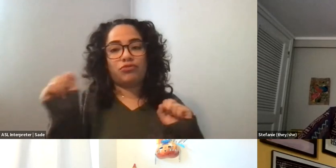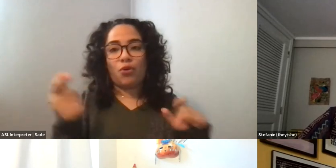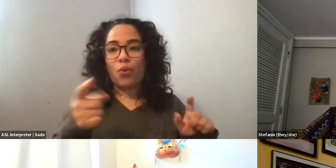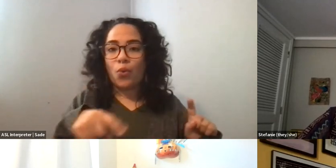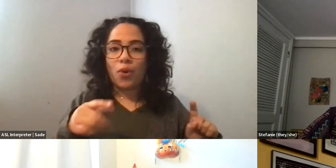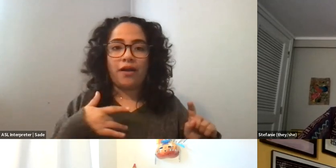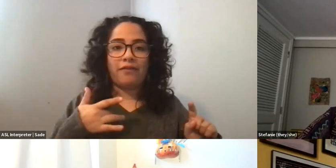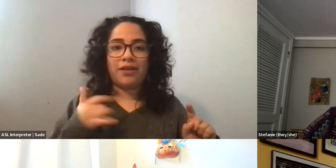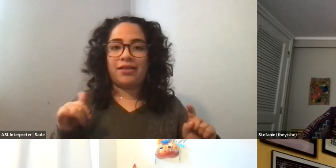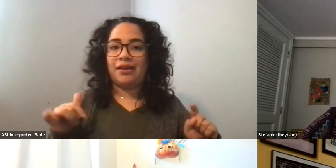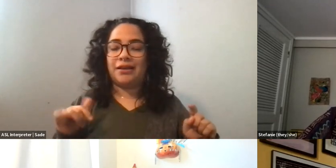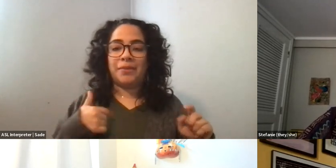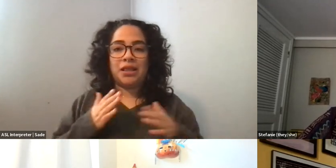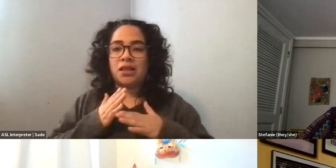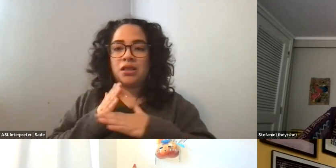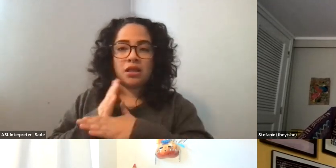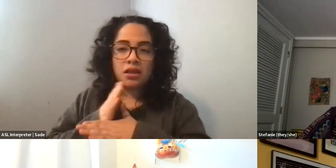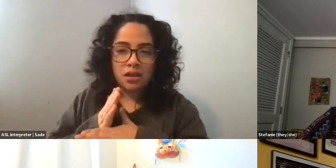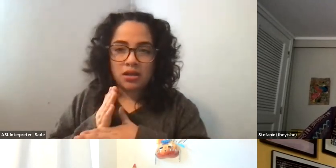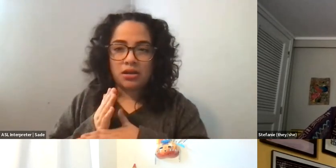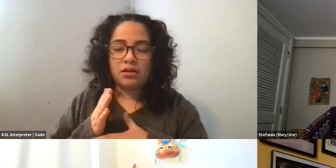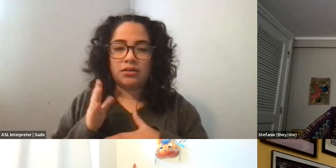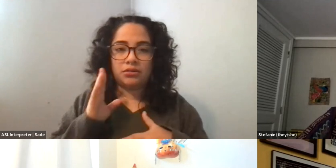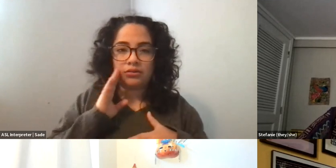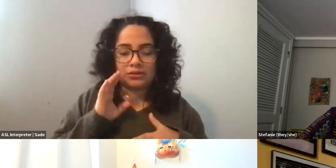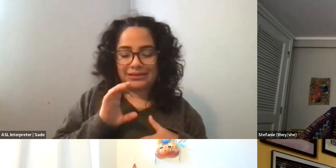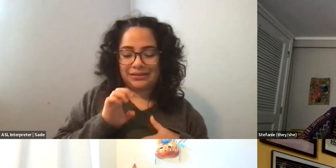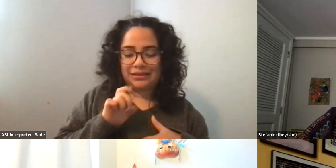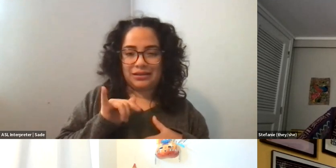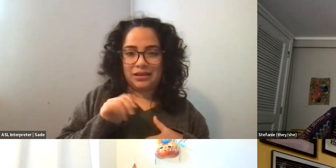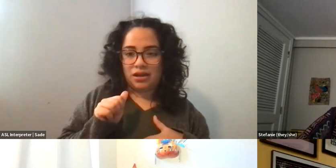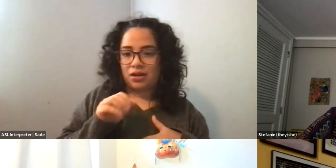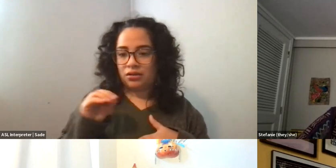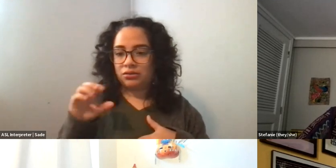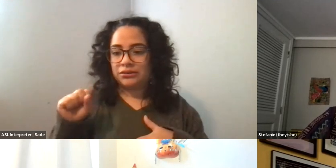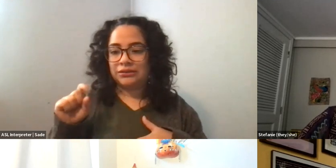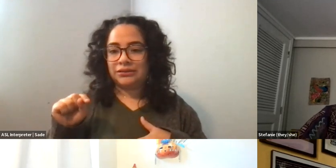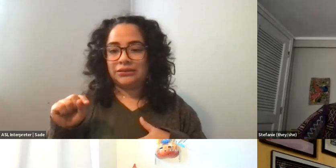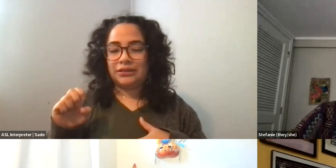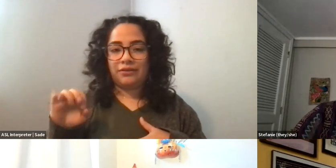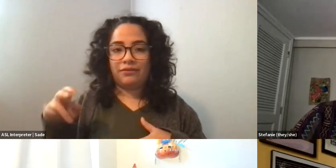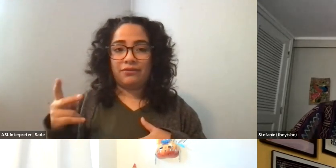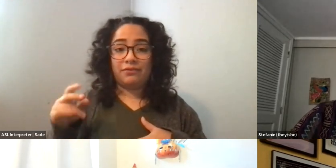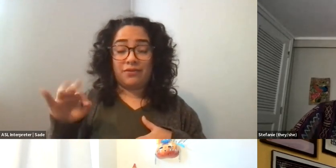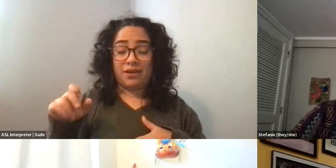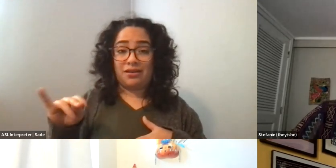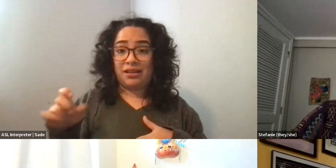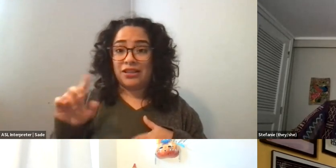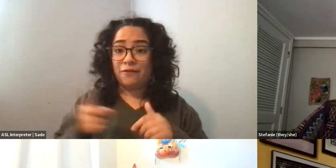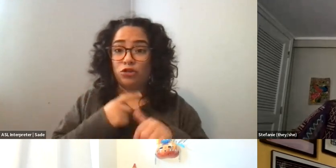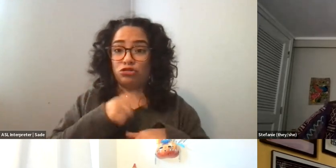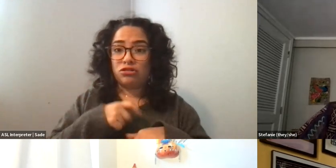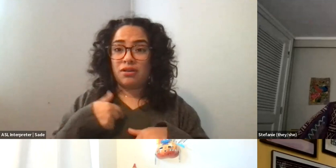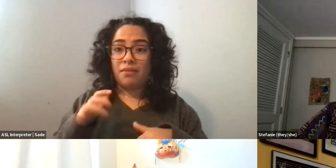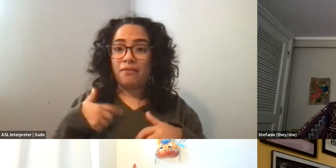I feel like I'm somewhere in between, you know, Celia and Stefanie. This is the first time I've ever been on a panel to talk about